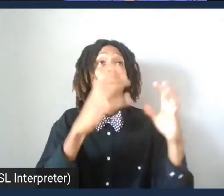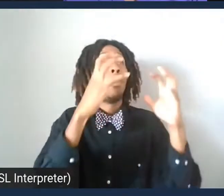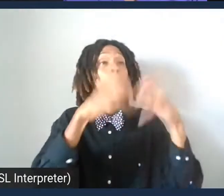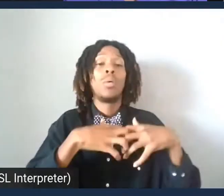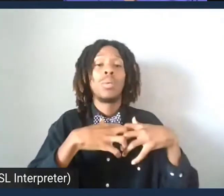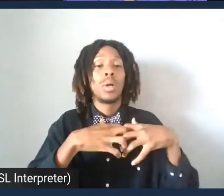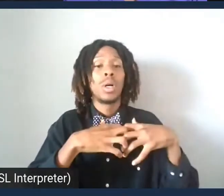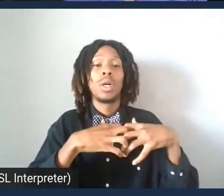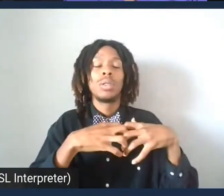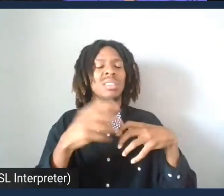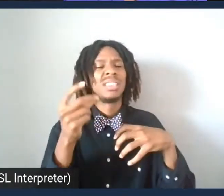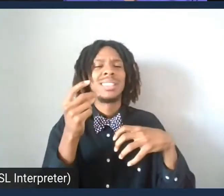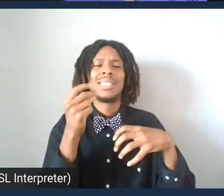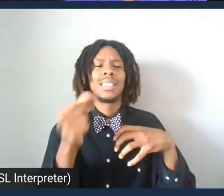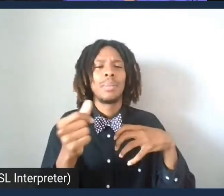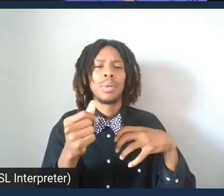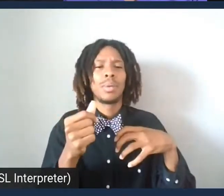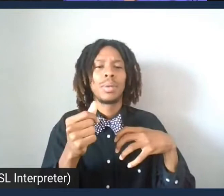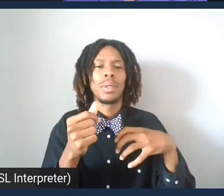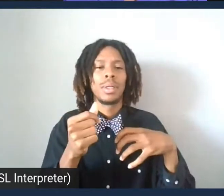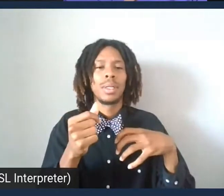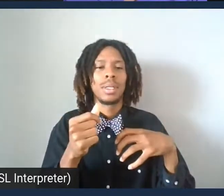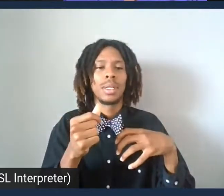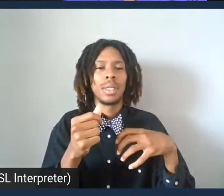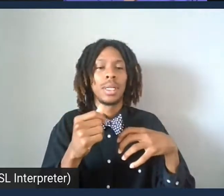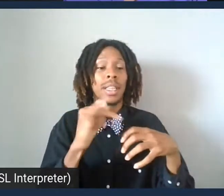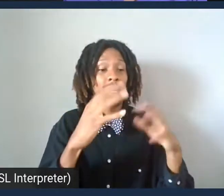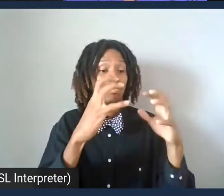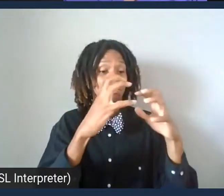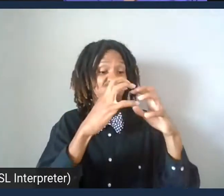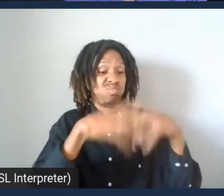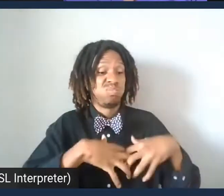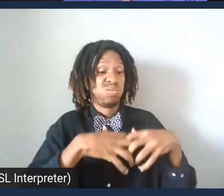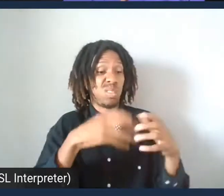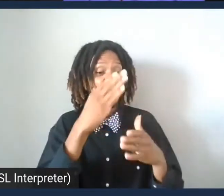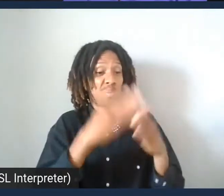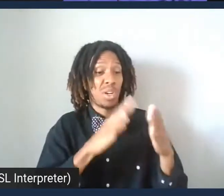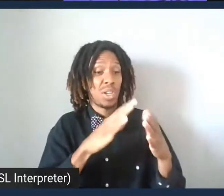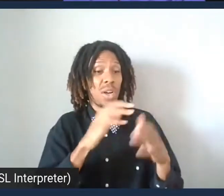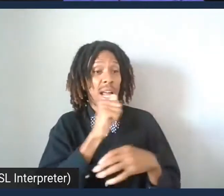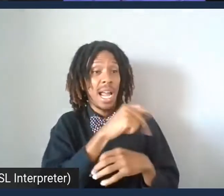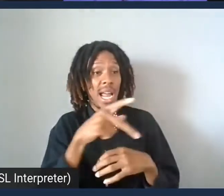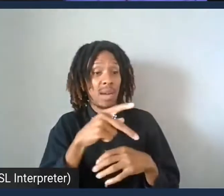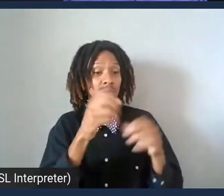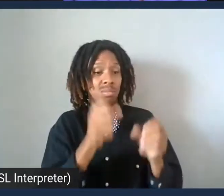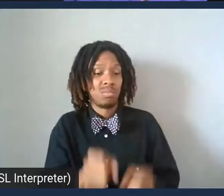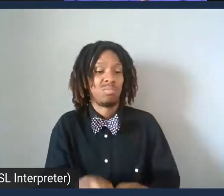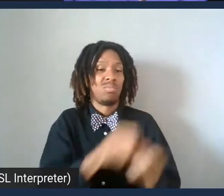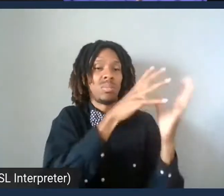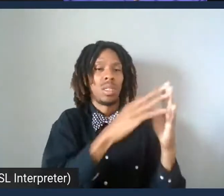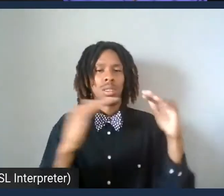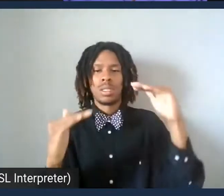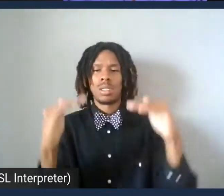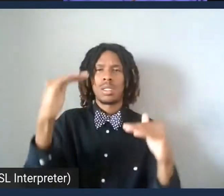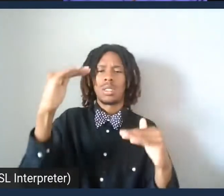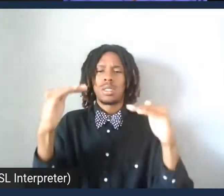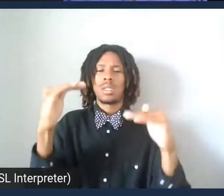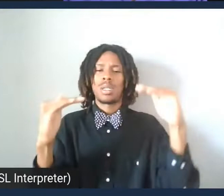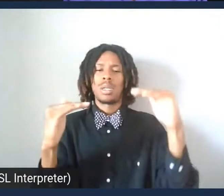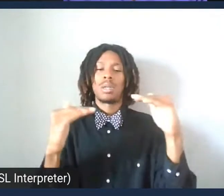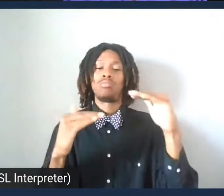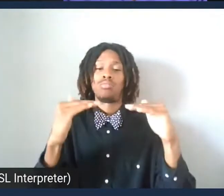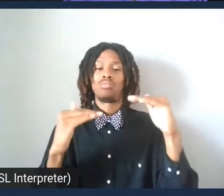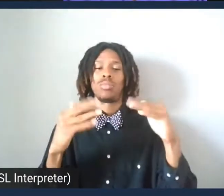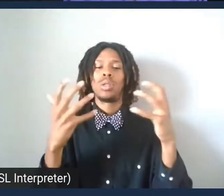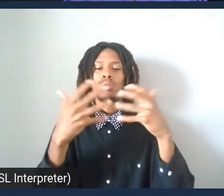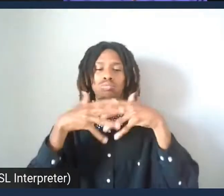just simply, take that failed component of your application out, rebalance traffic, and everything just